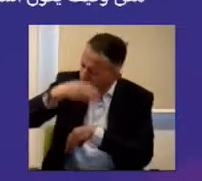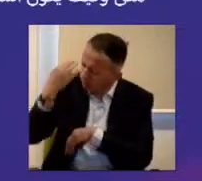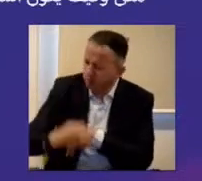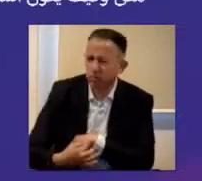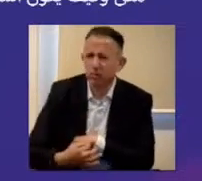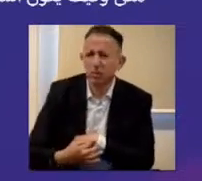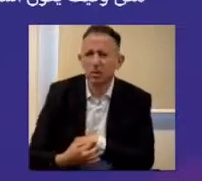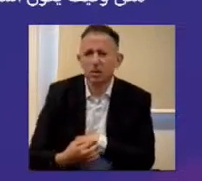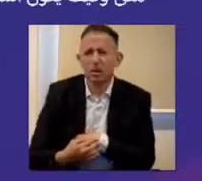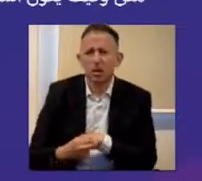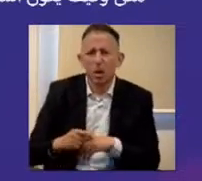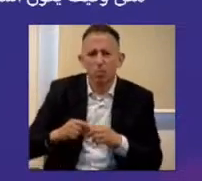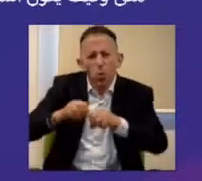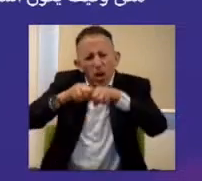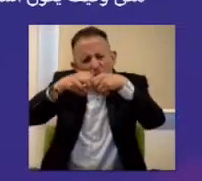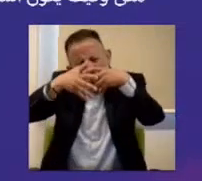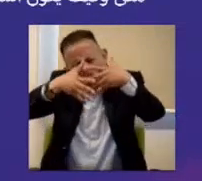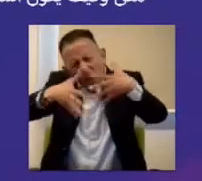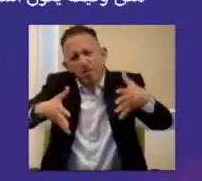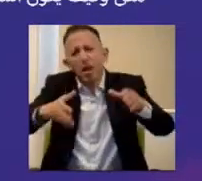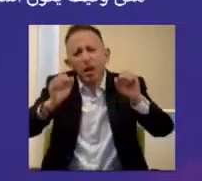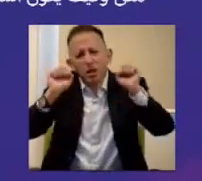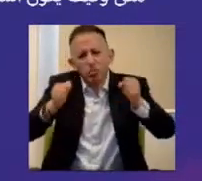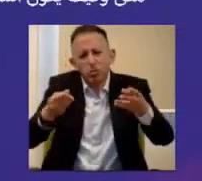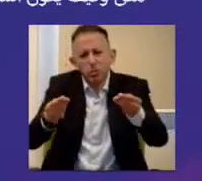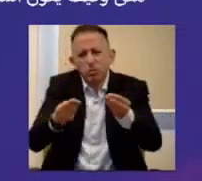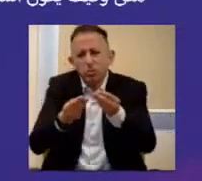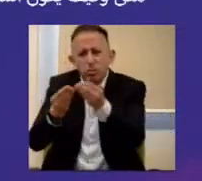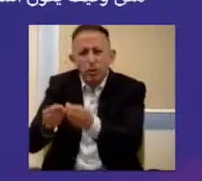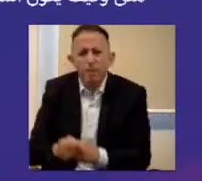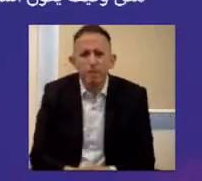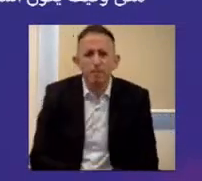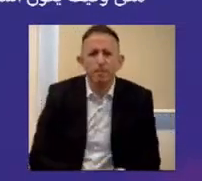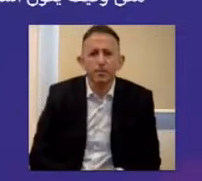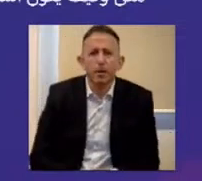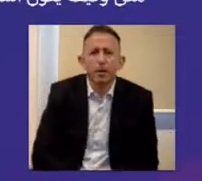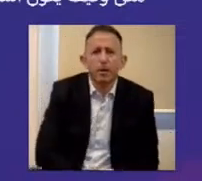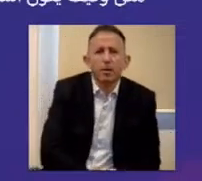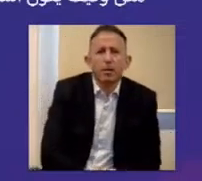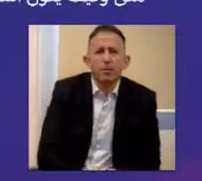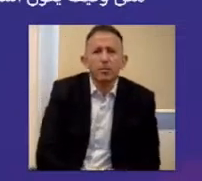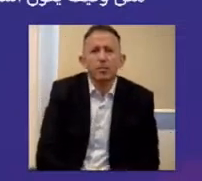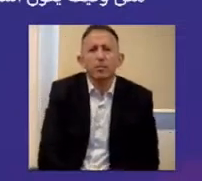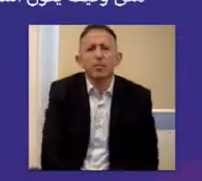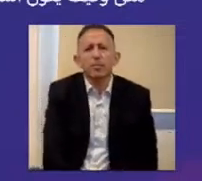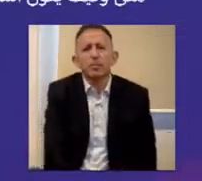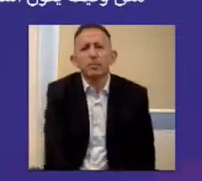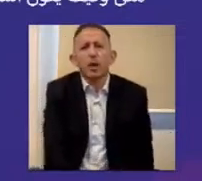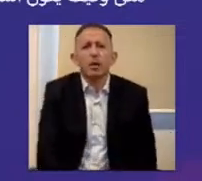AI systems. So these are illustrations of constraint network, neural networks.